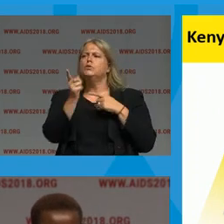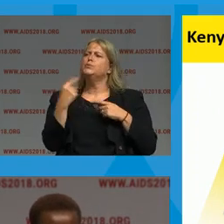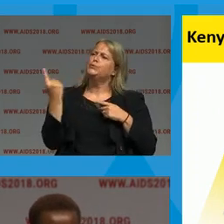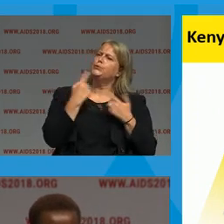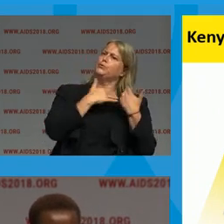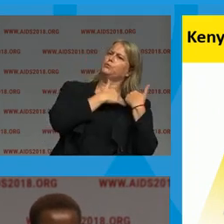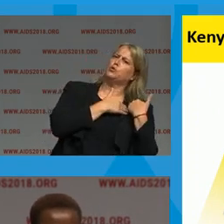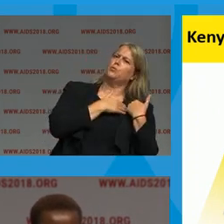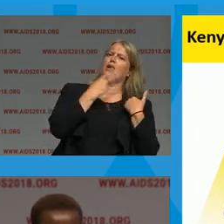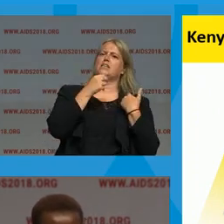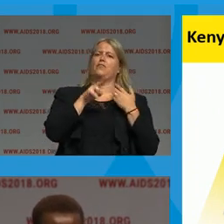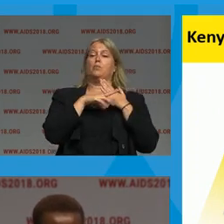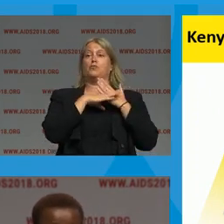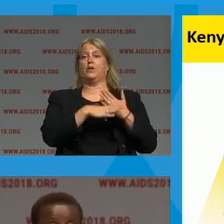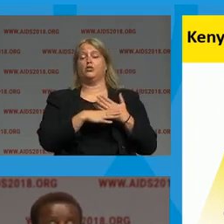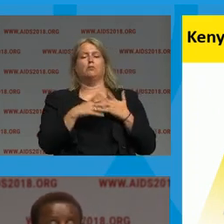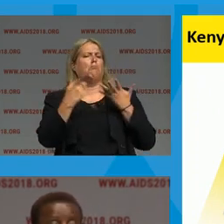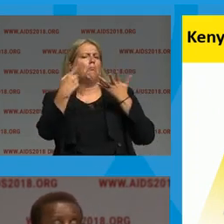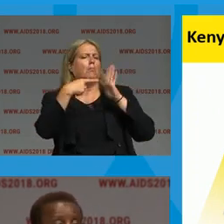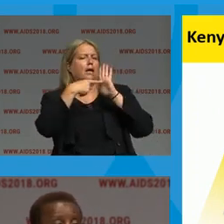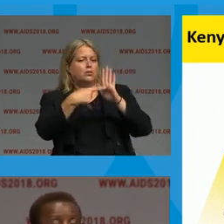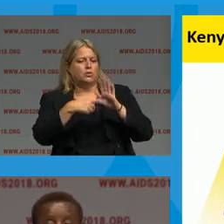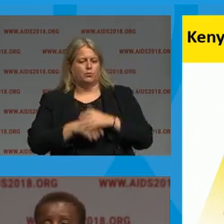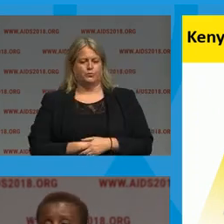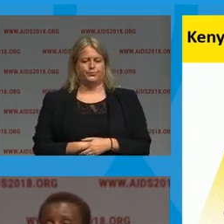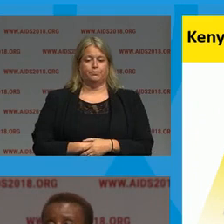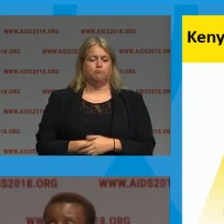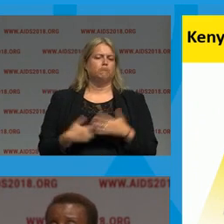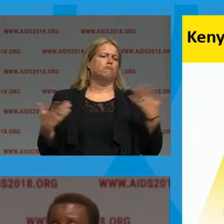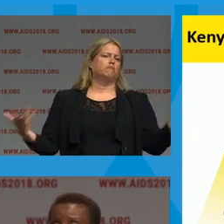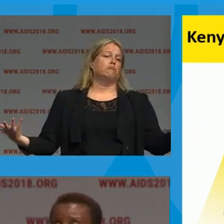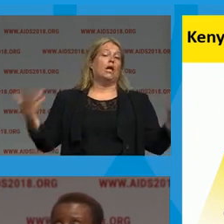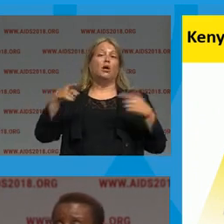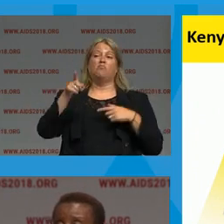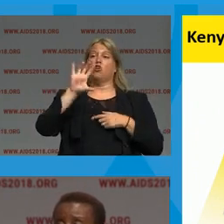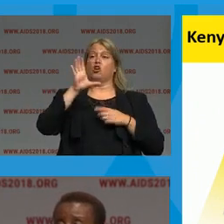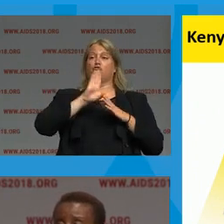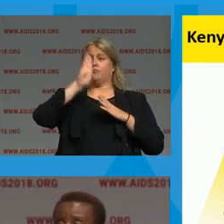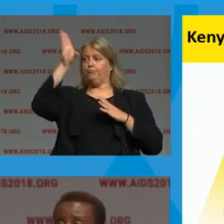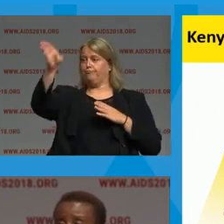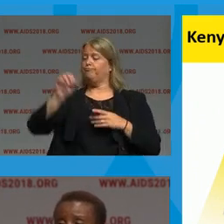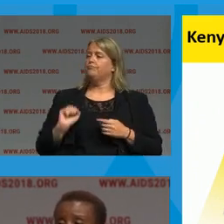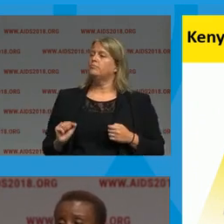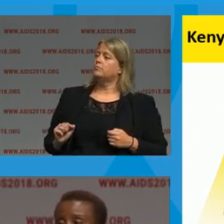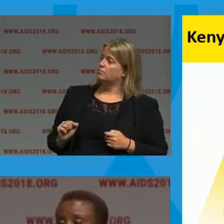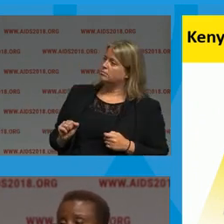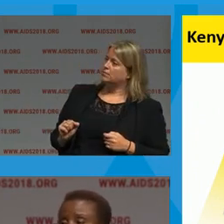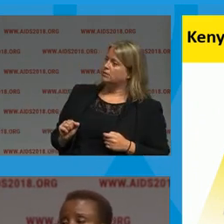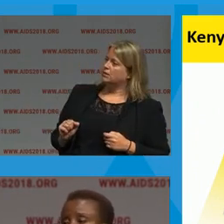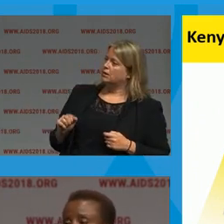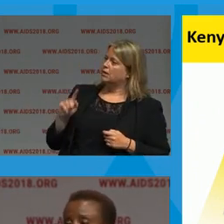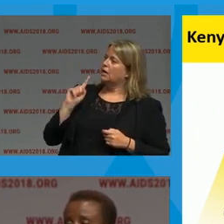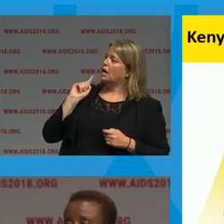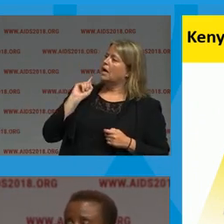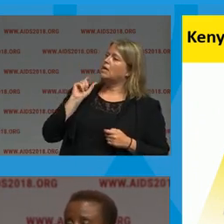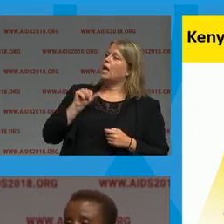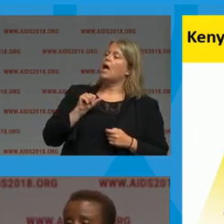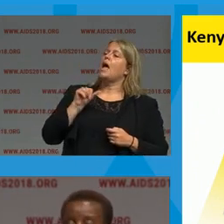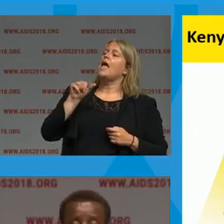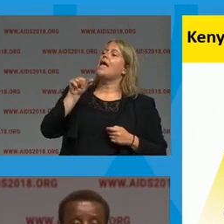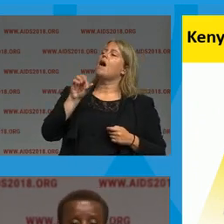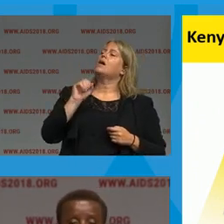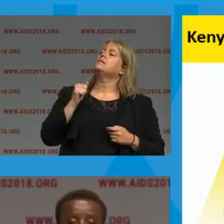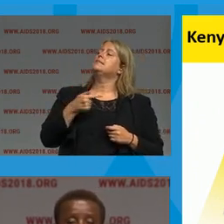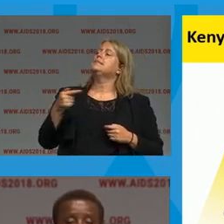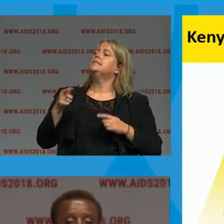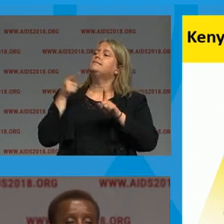specific example. When you think about you go into a country and you ask, who do we ask if we don't meet the ART targets? In terms